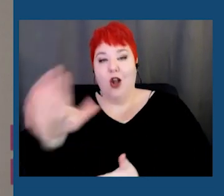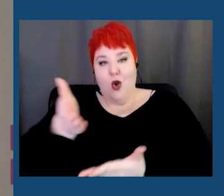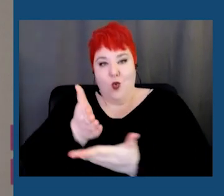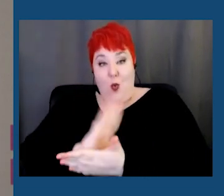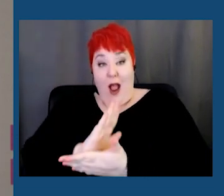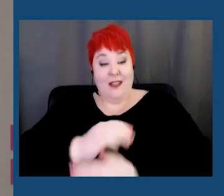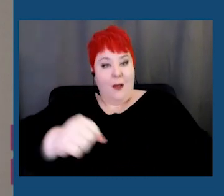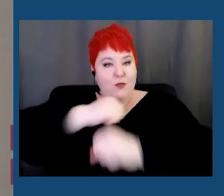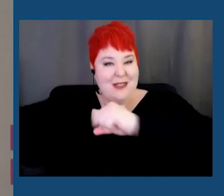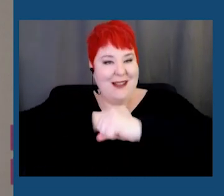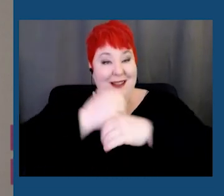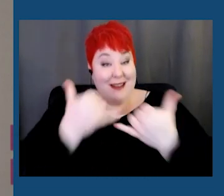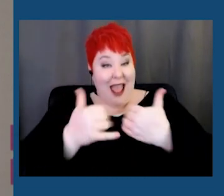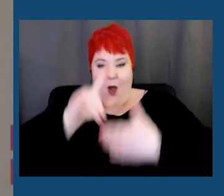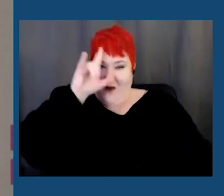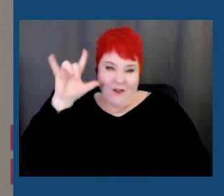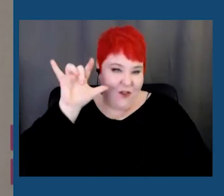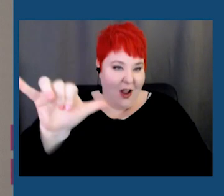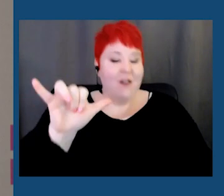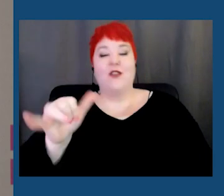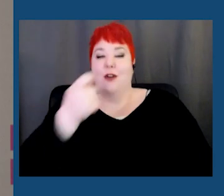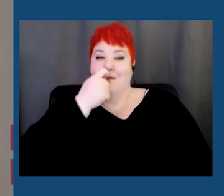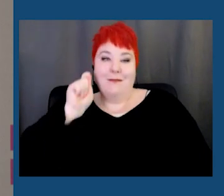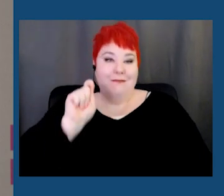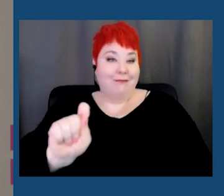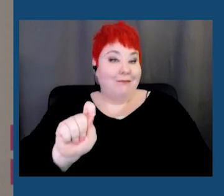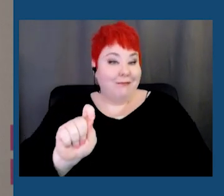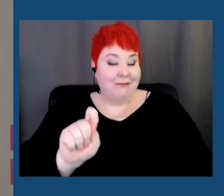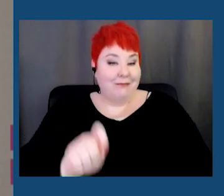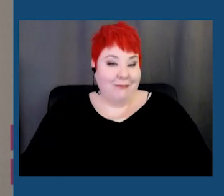forever. That is without question.